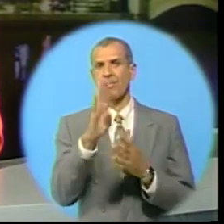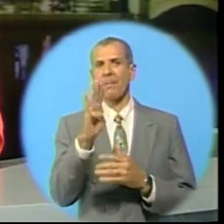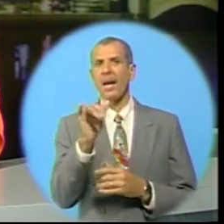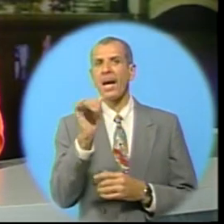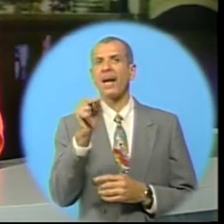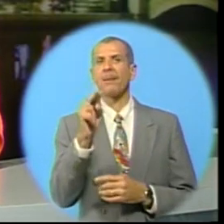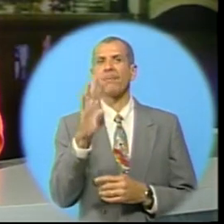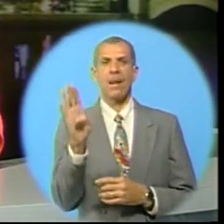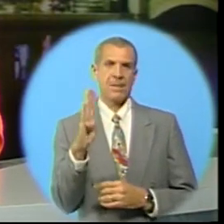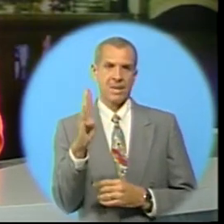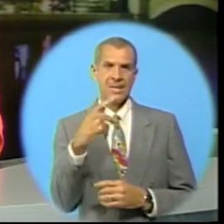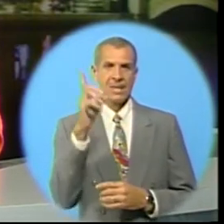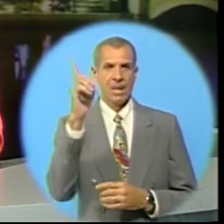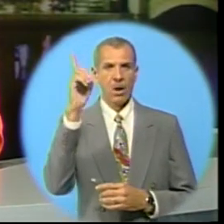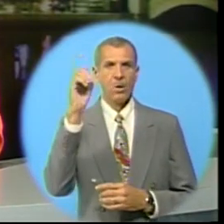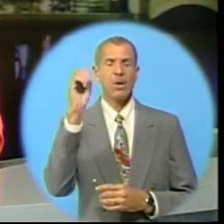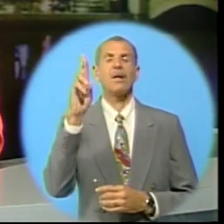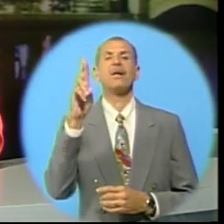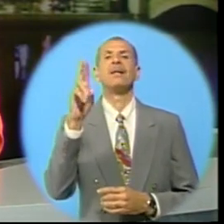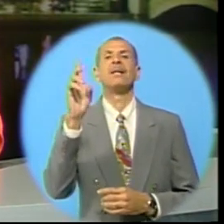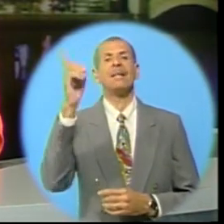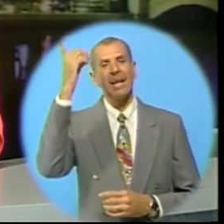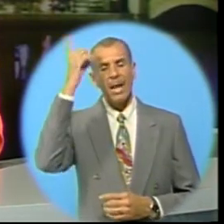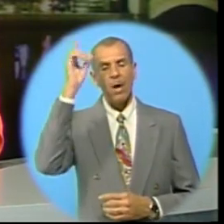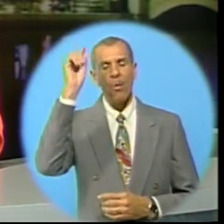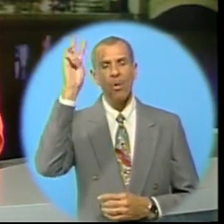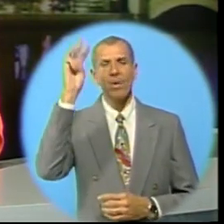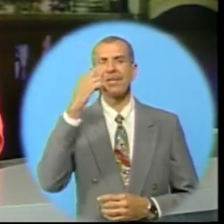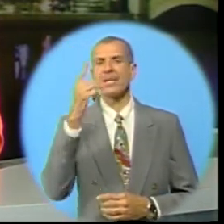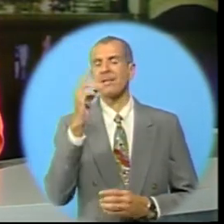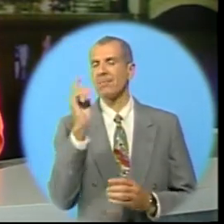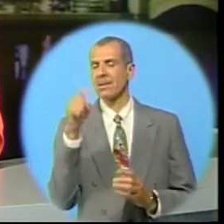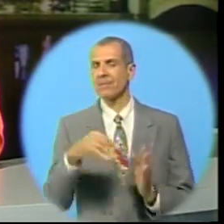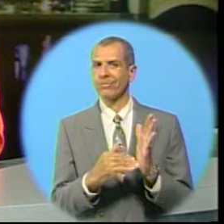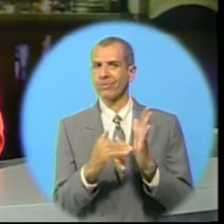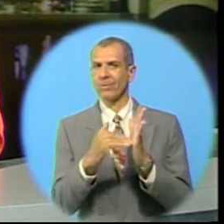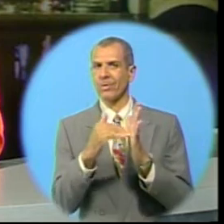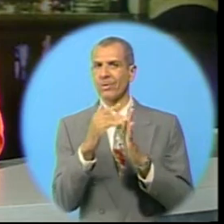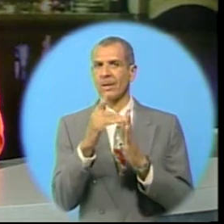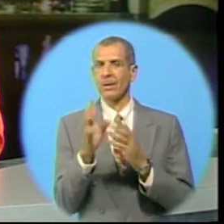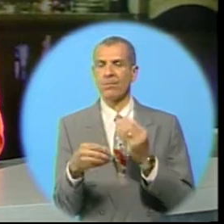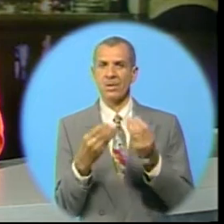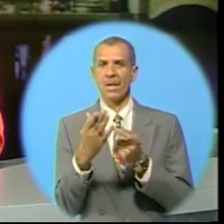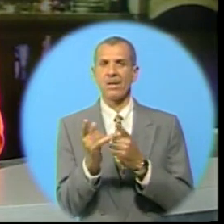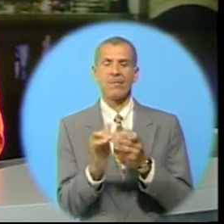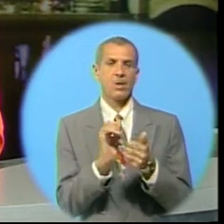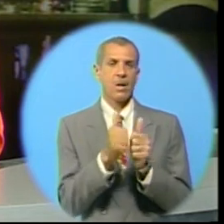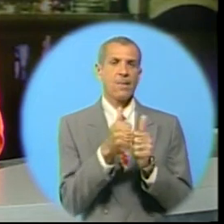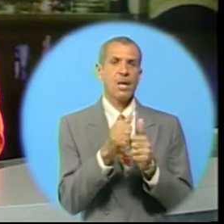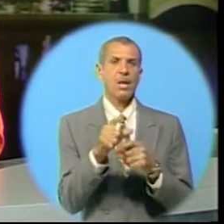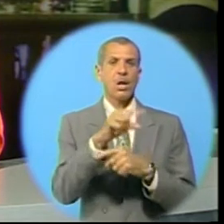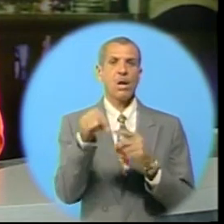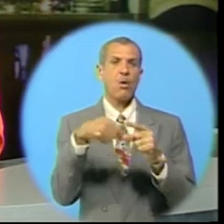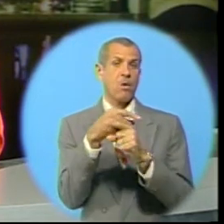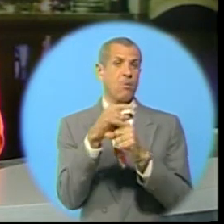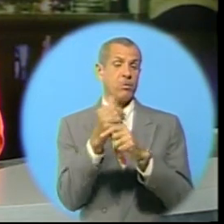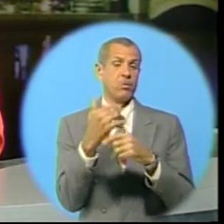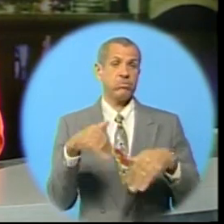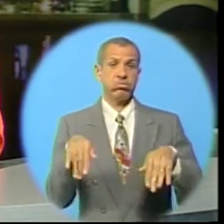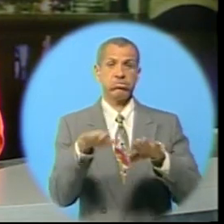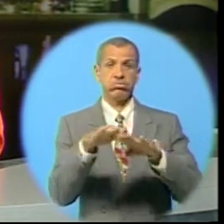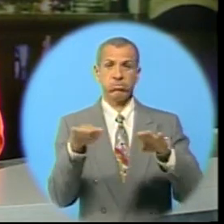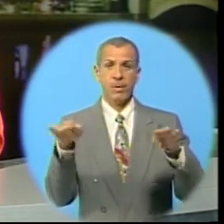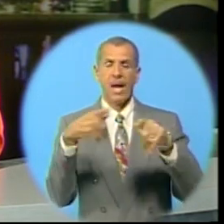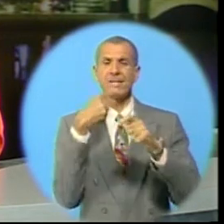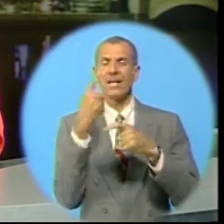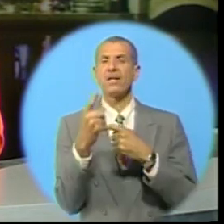Dr. Delisle Worrell, says the country will have to step up its standards of production if it is to compete at the global level. Dr. Worrell says